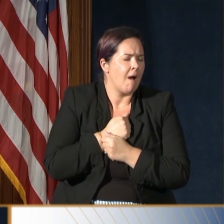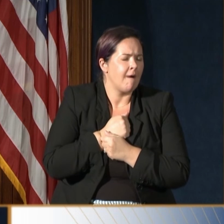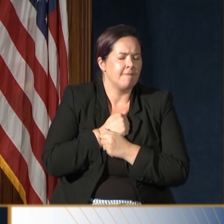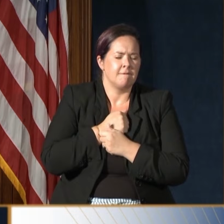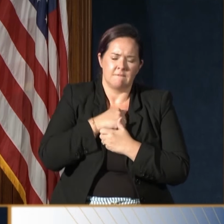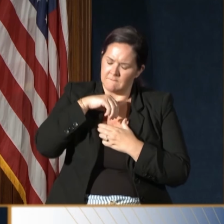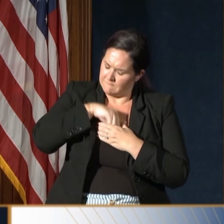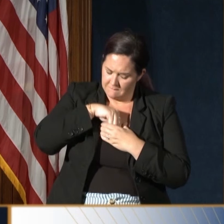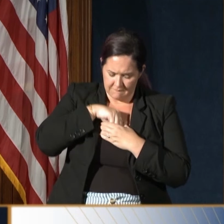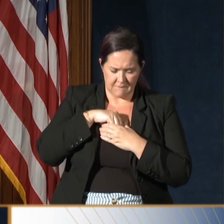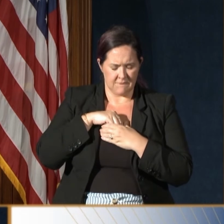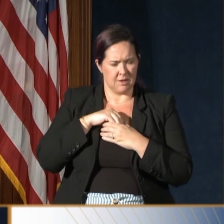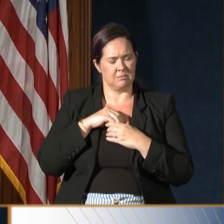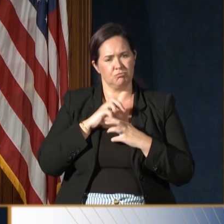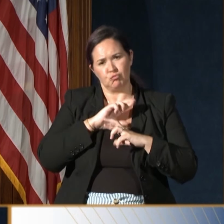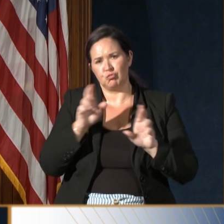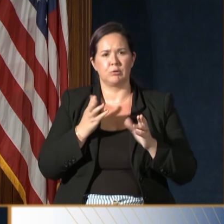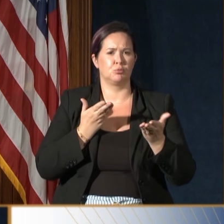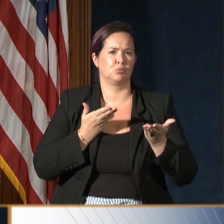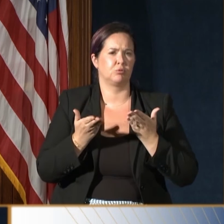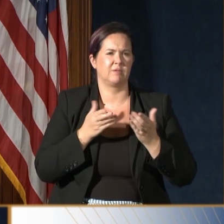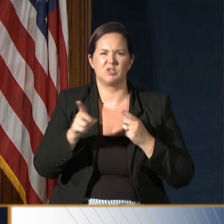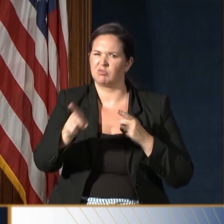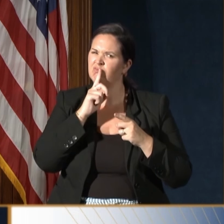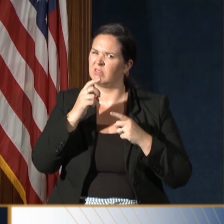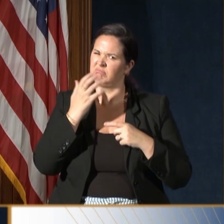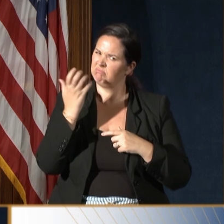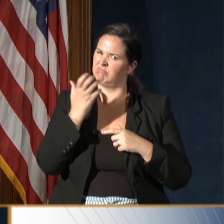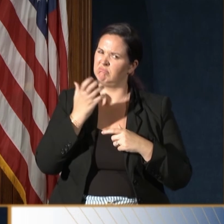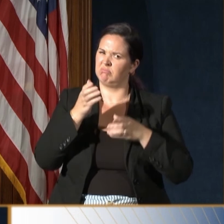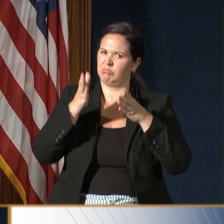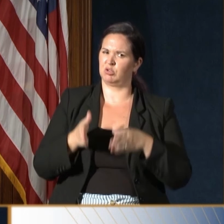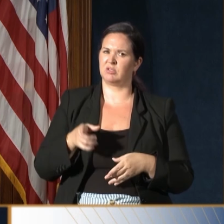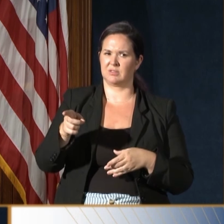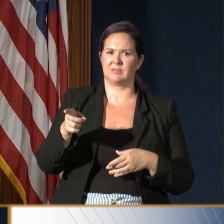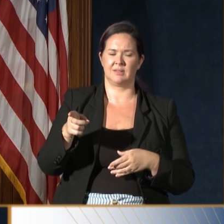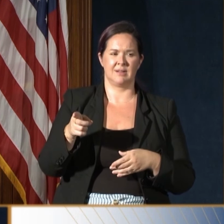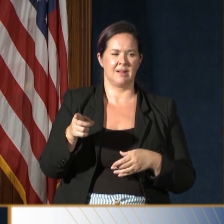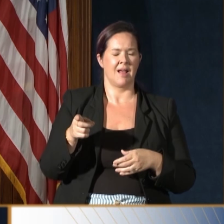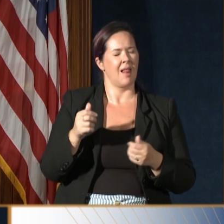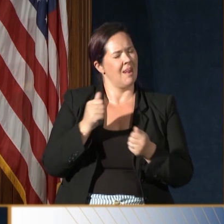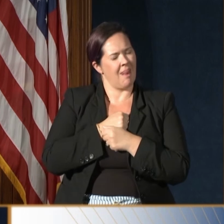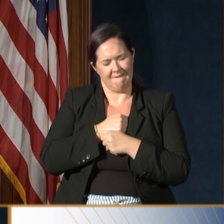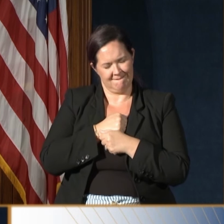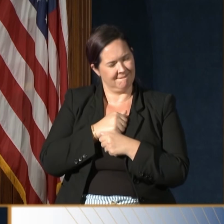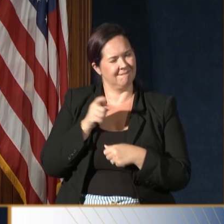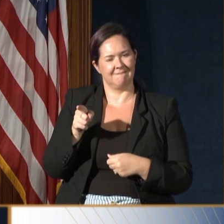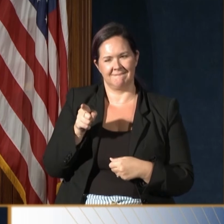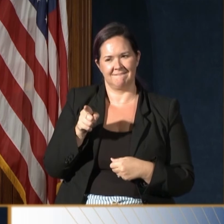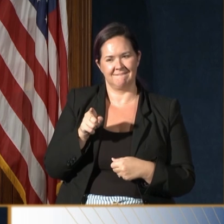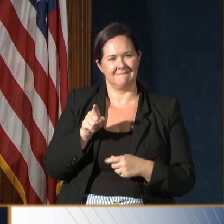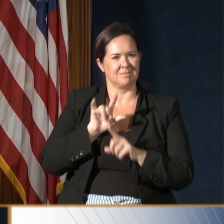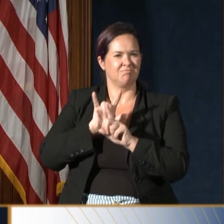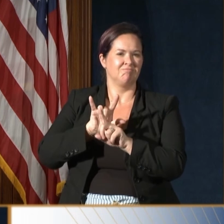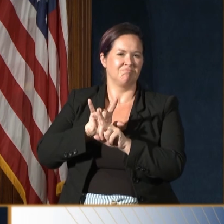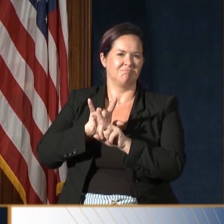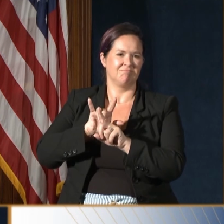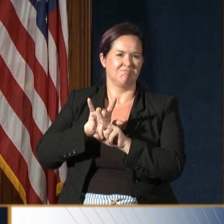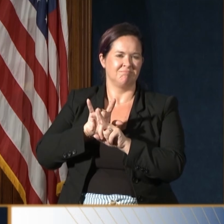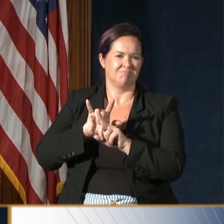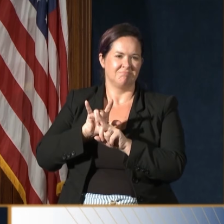service. She is an extraordinary person. I love Lisa Blunt Rochester. I'm privileged that I